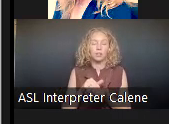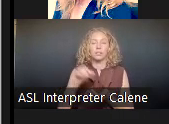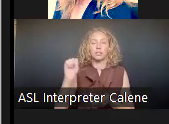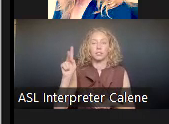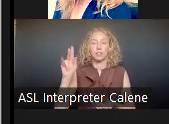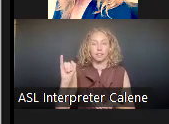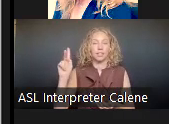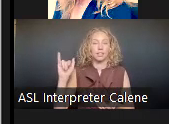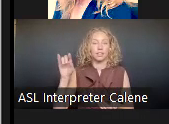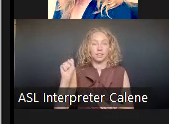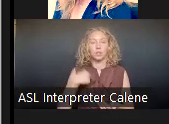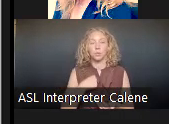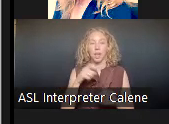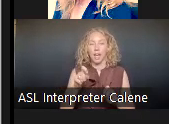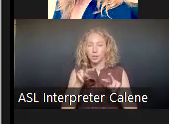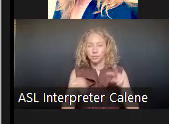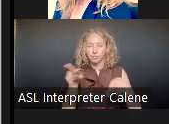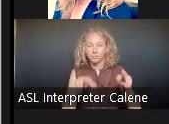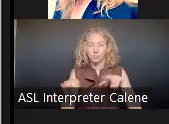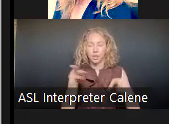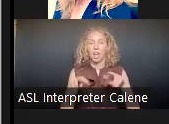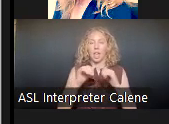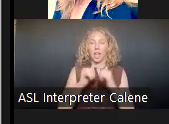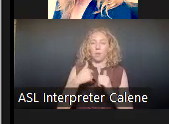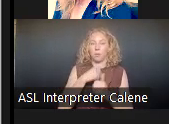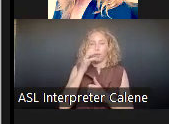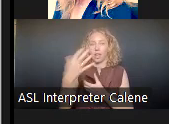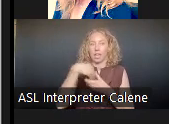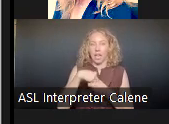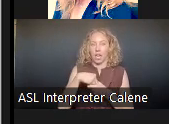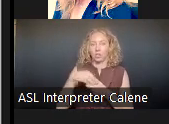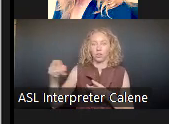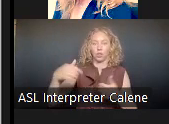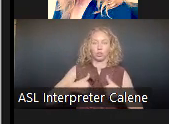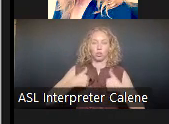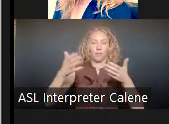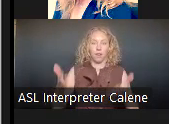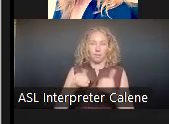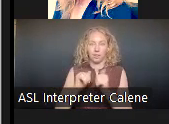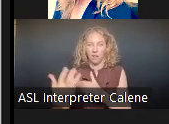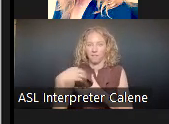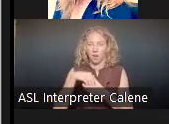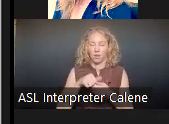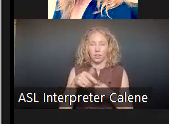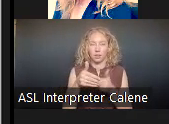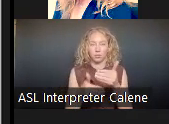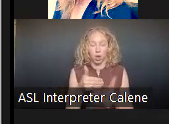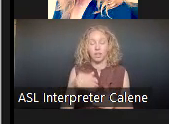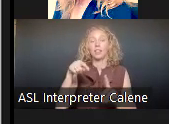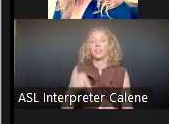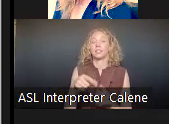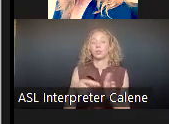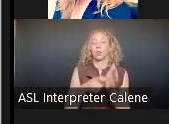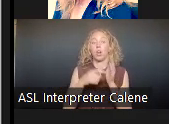had to decide how we were going to engage the survivors. So this is a requirement under the SAKI